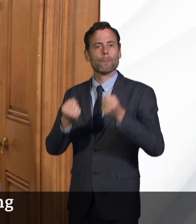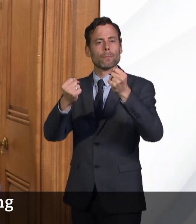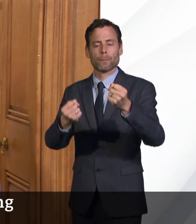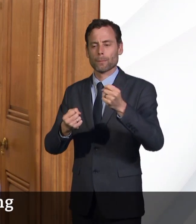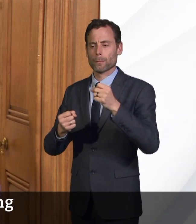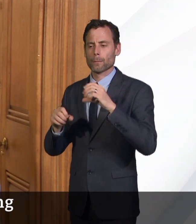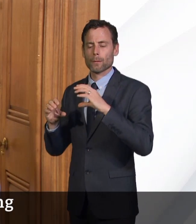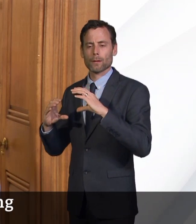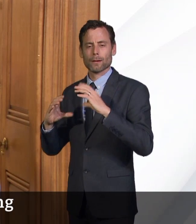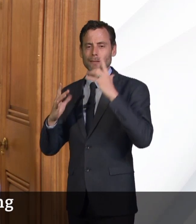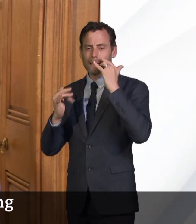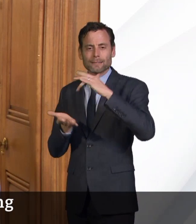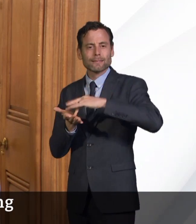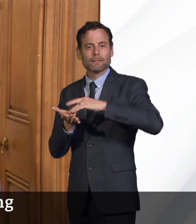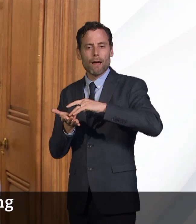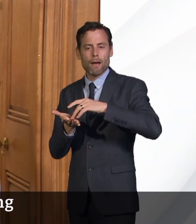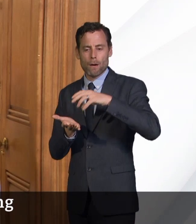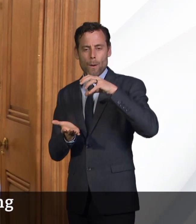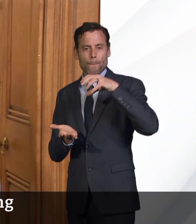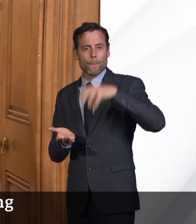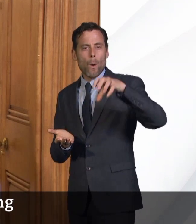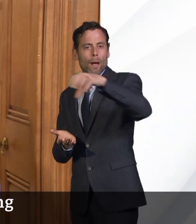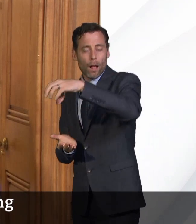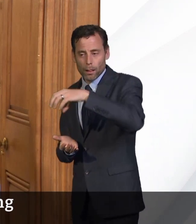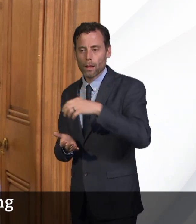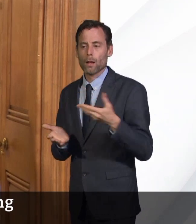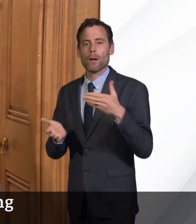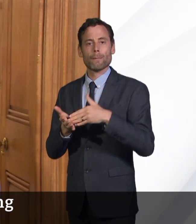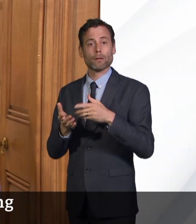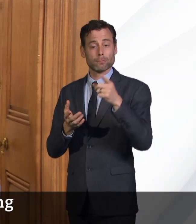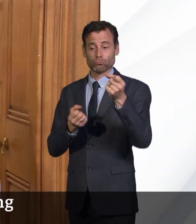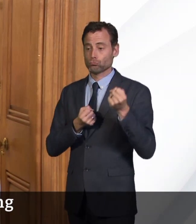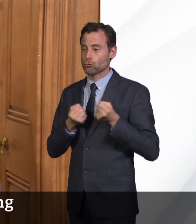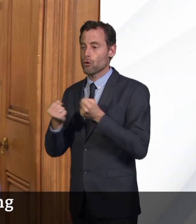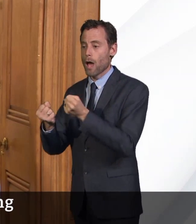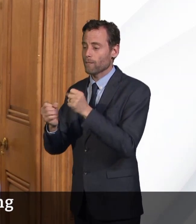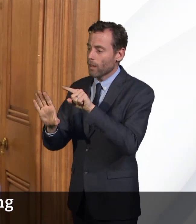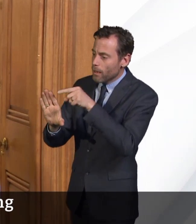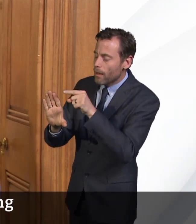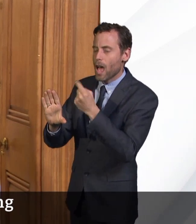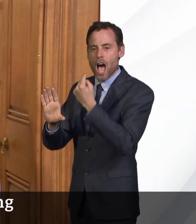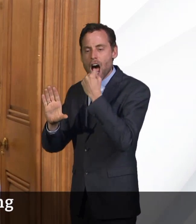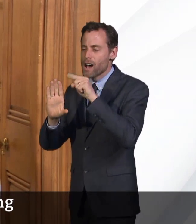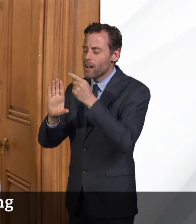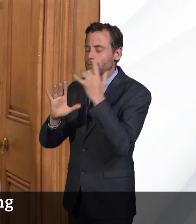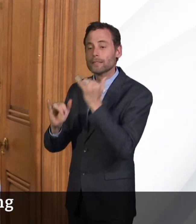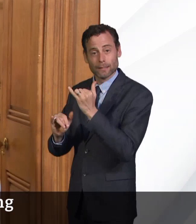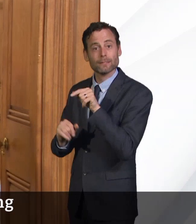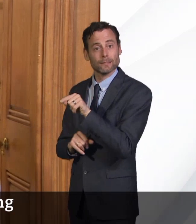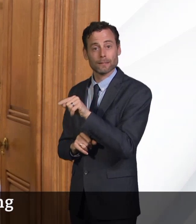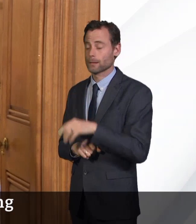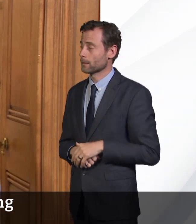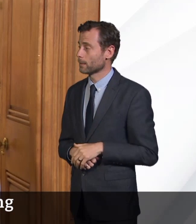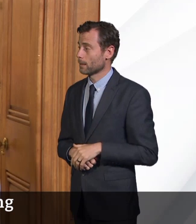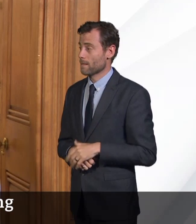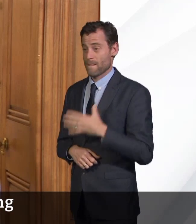another 50 or so drive-through right around the country. It's inevitable when you're trying to use up all of that capacity. We've